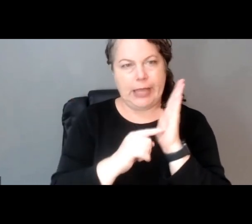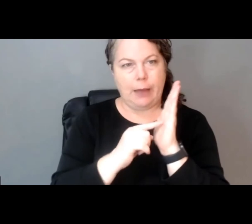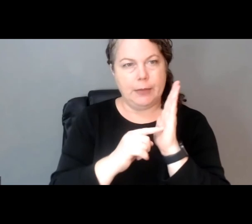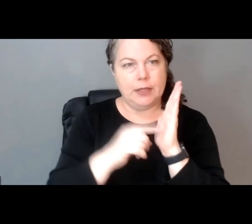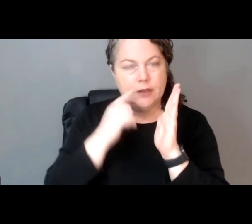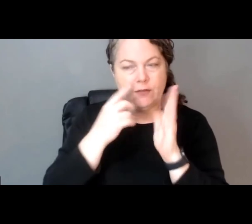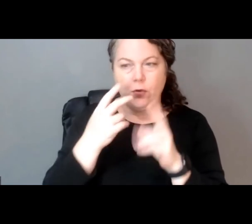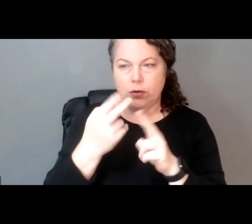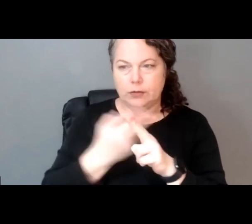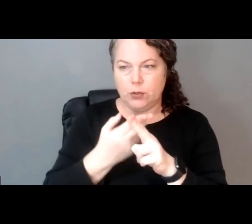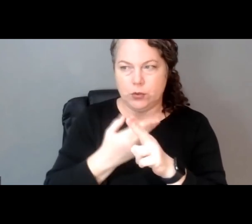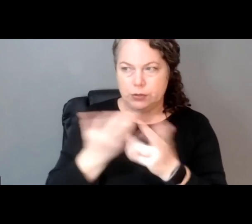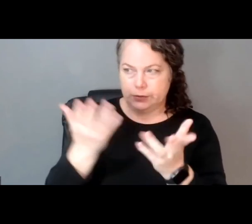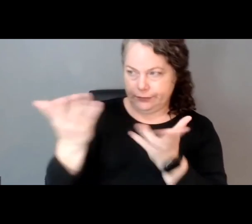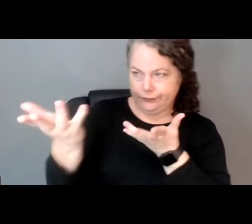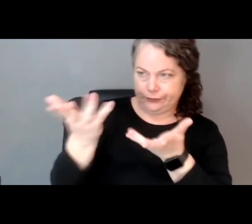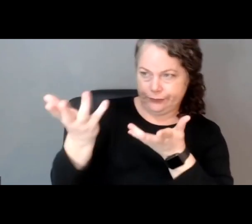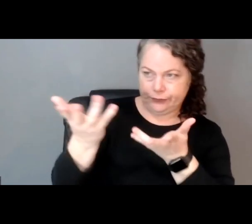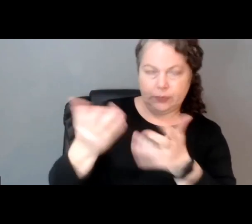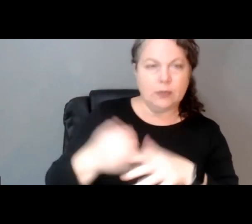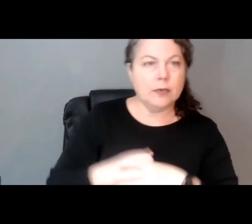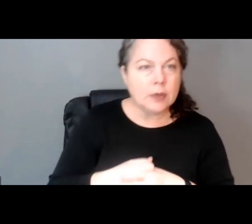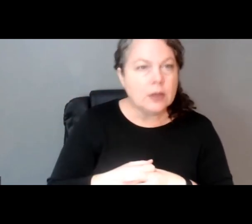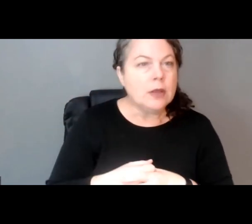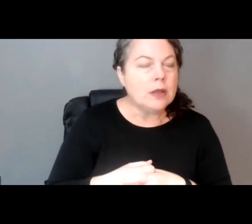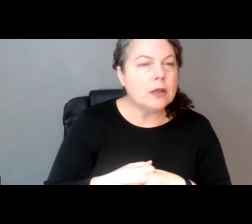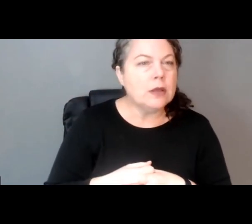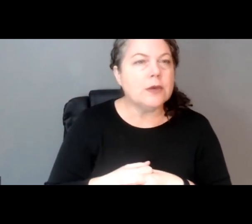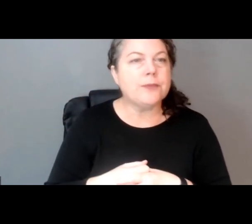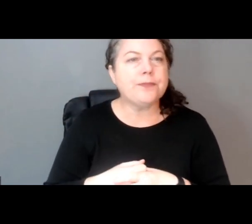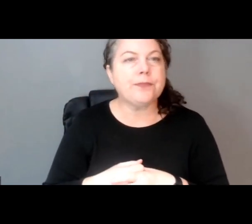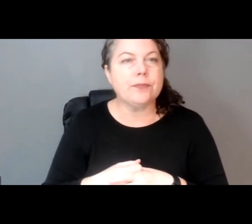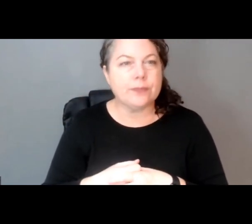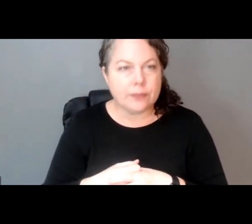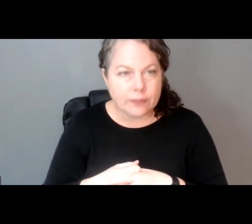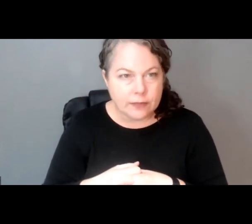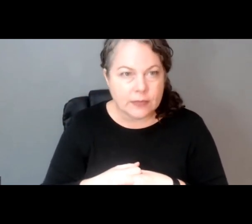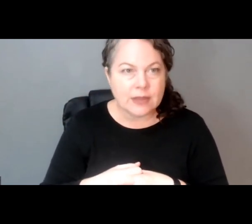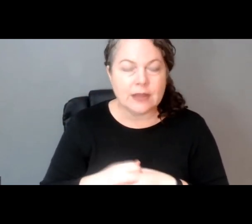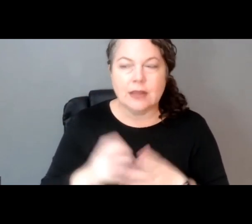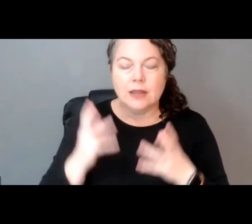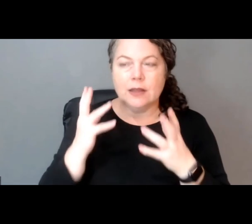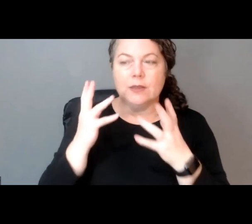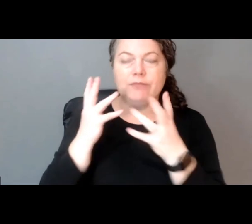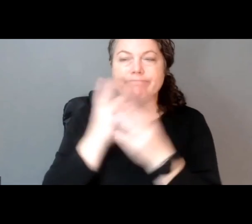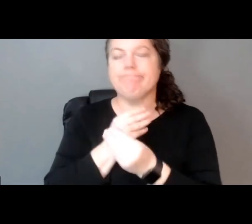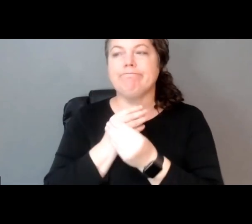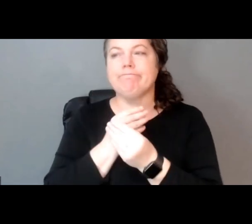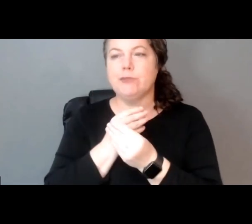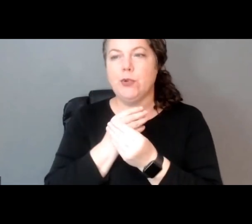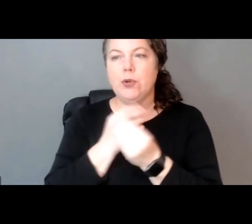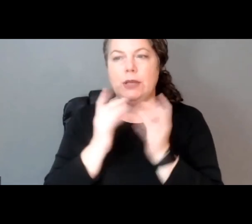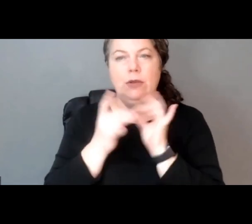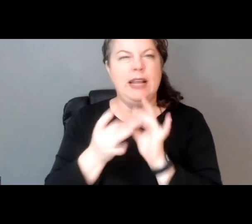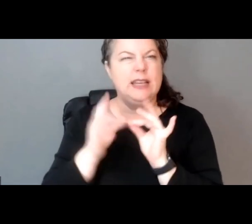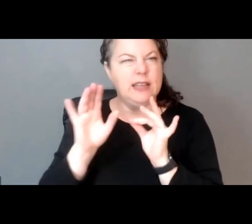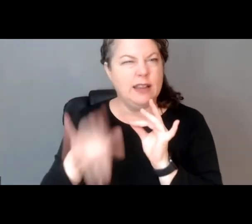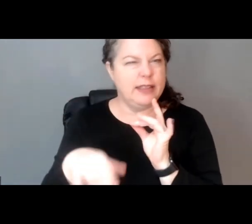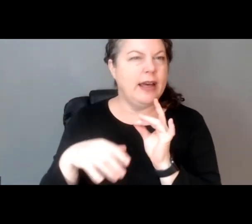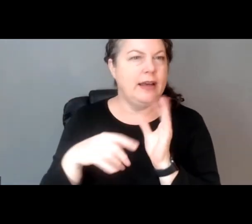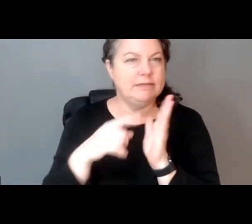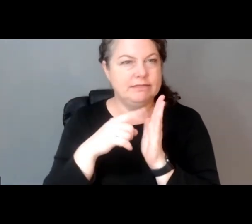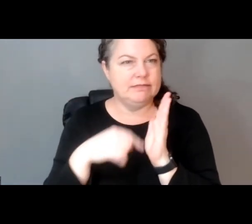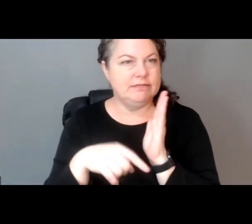interface. the beauty of when an off-the-shelf product like in a tablet using the Android operating